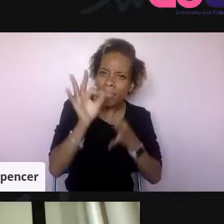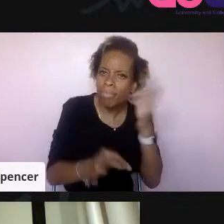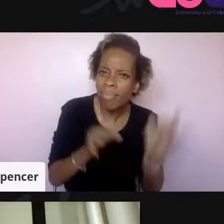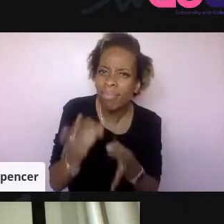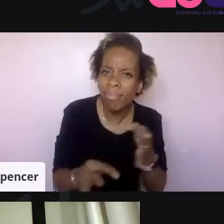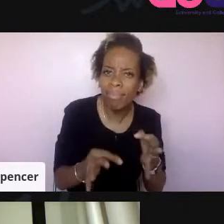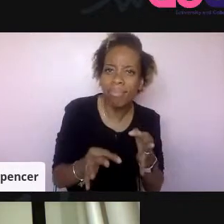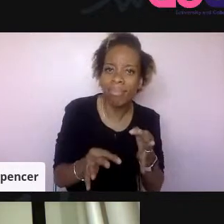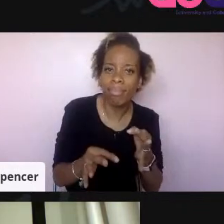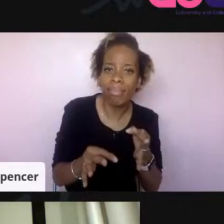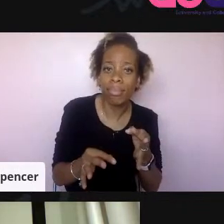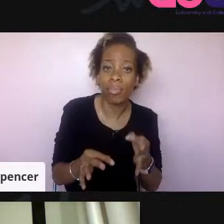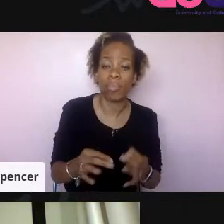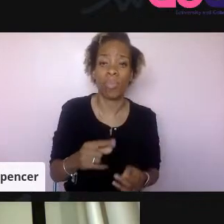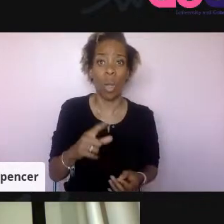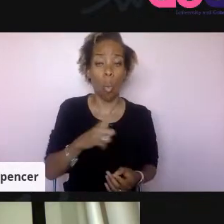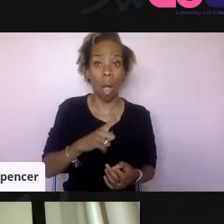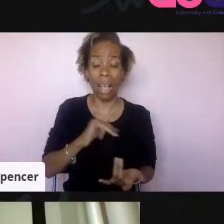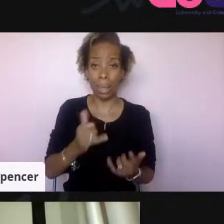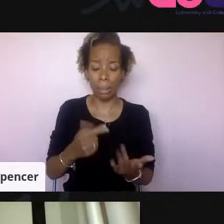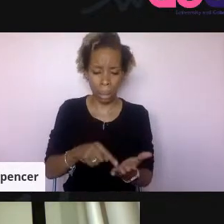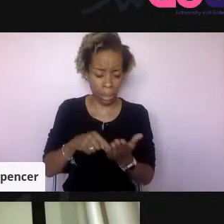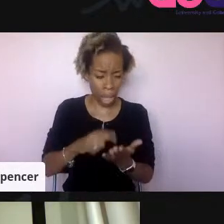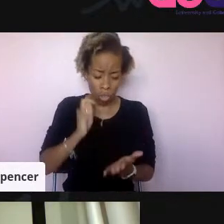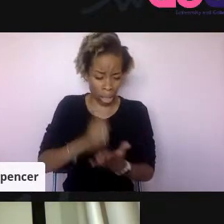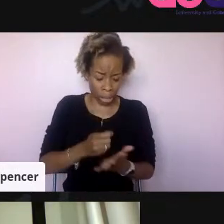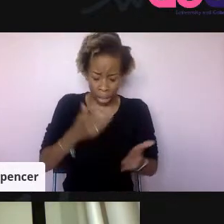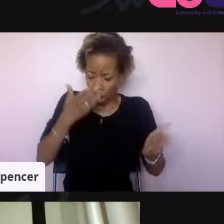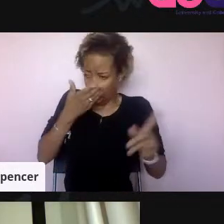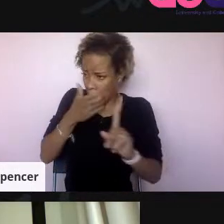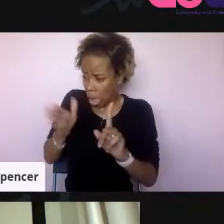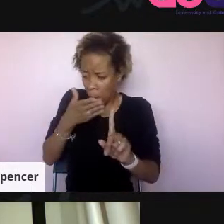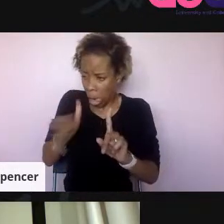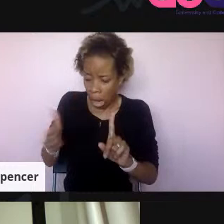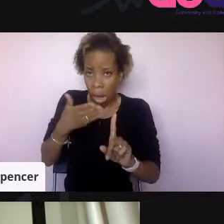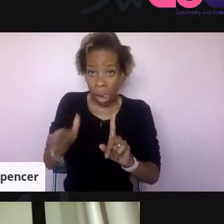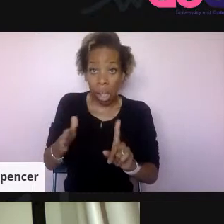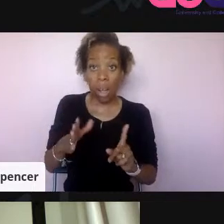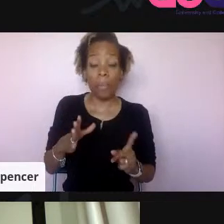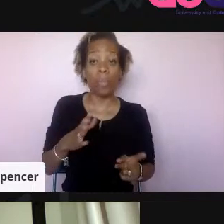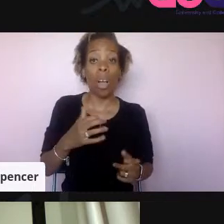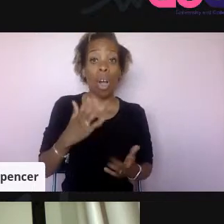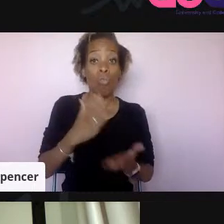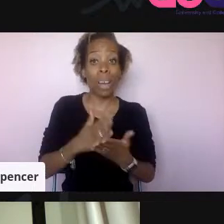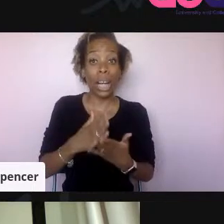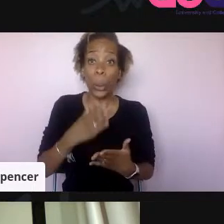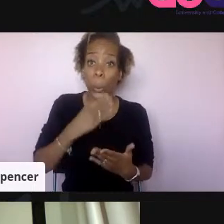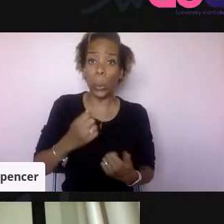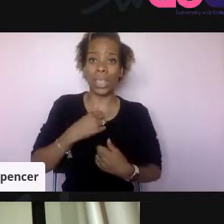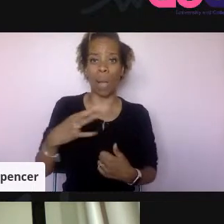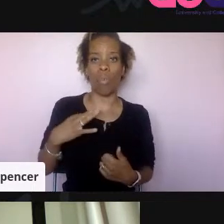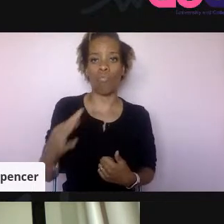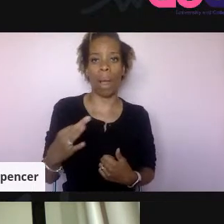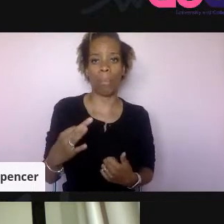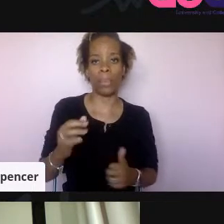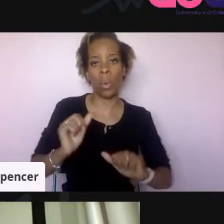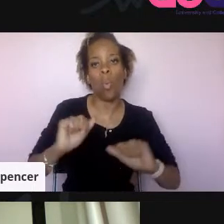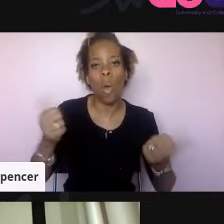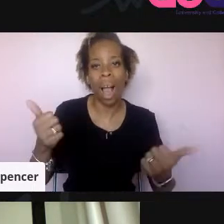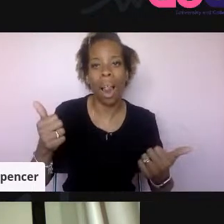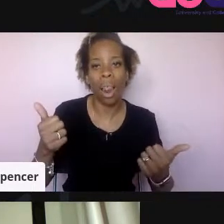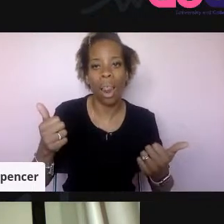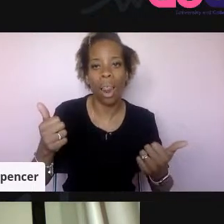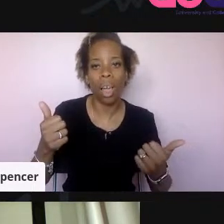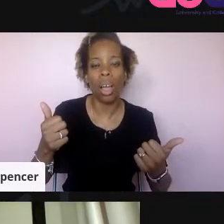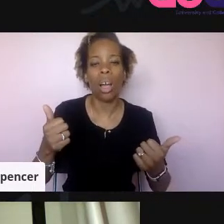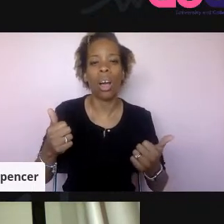because what you're being confronted with is a load of redundancies. So we need to use the reps we've got more effectively, I think, quality reps. And we